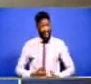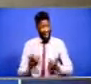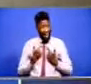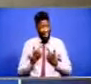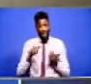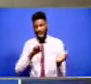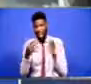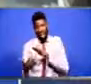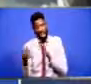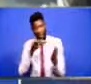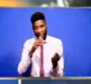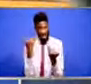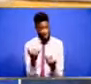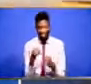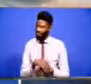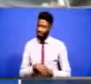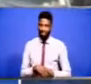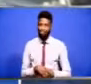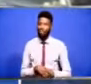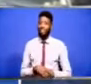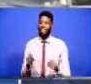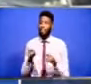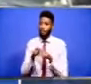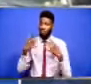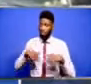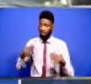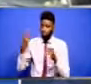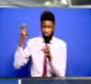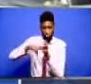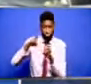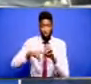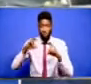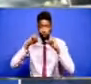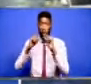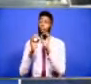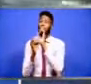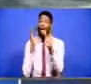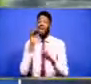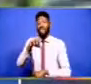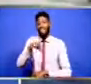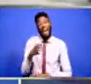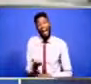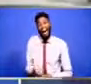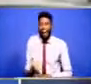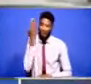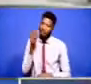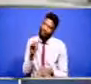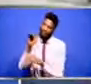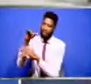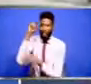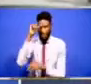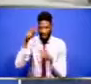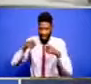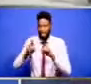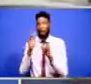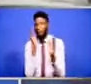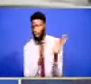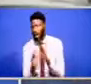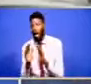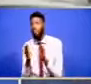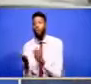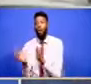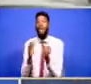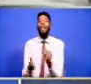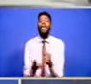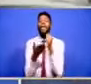imefika, yes. Commuters, on the other hand, decried high bus fares and urged the government to come up with measures to streamline and curb